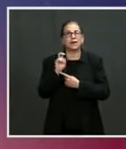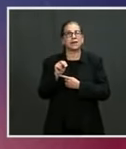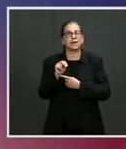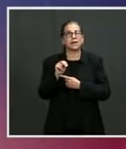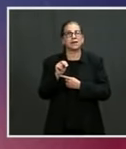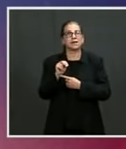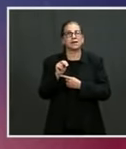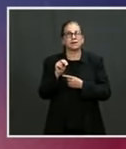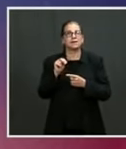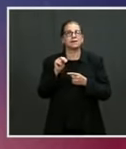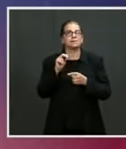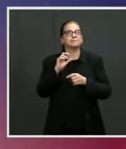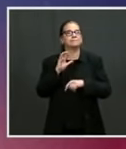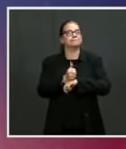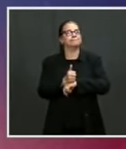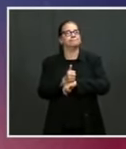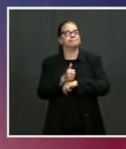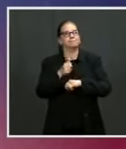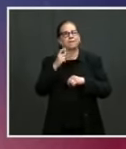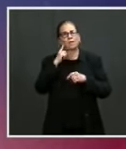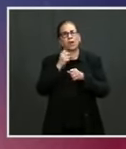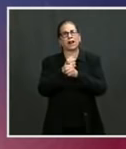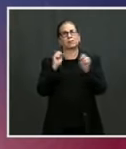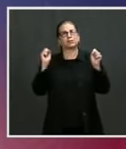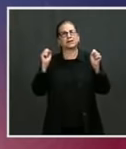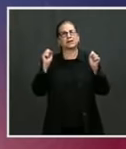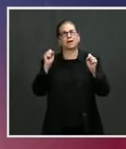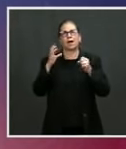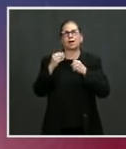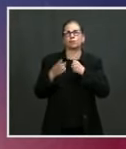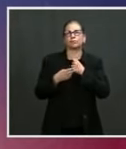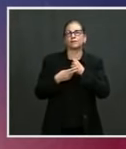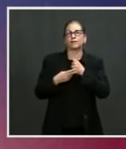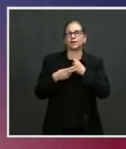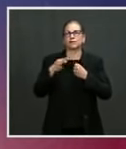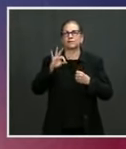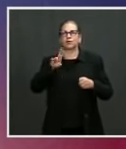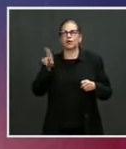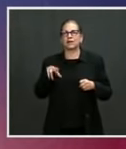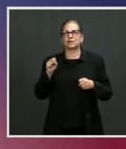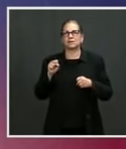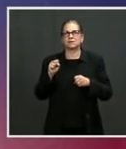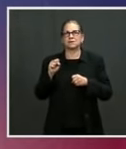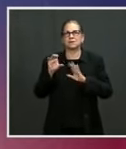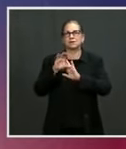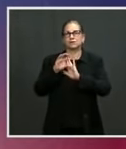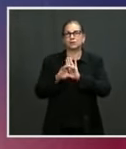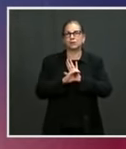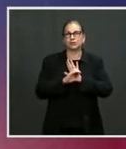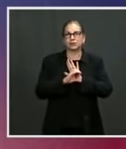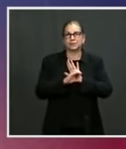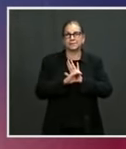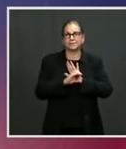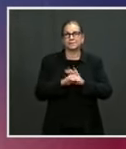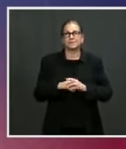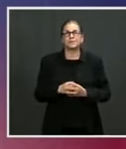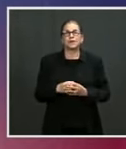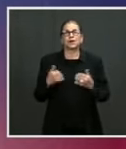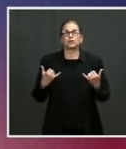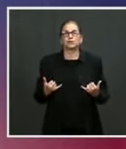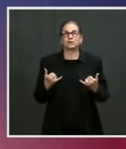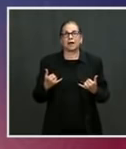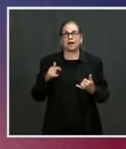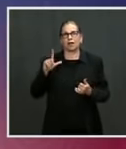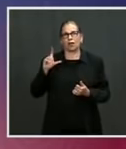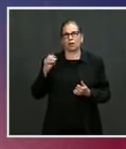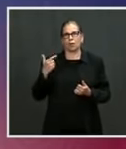Constitution. In calling for such a day, General John Logan, commander of the Grand Army of the Republic,